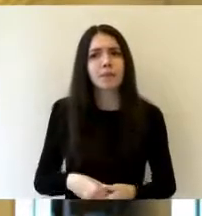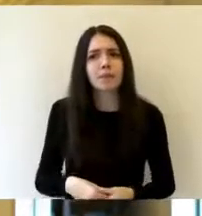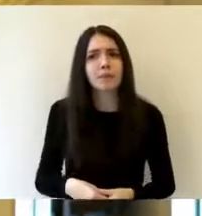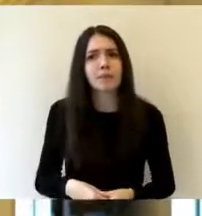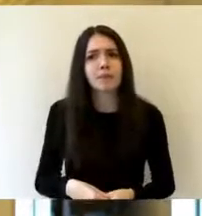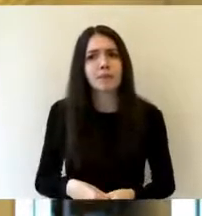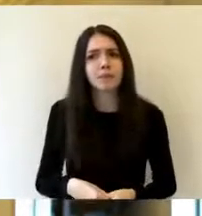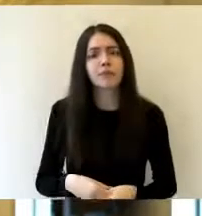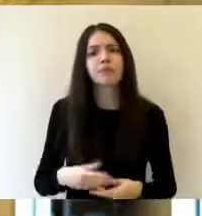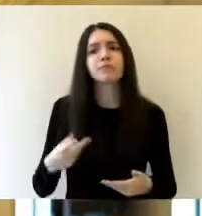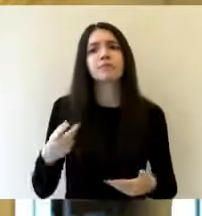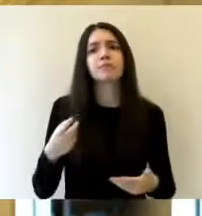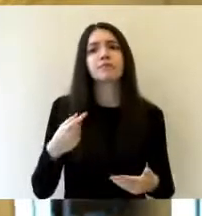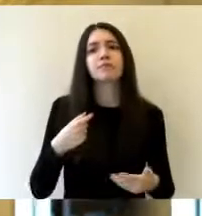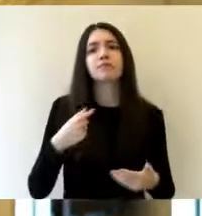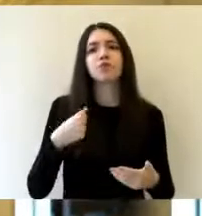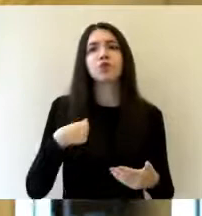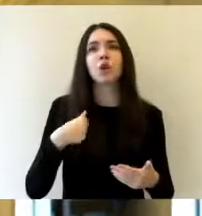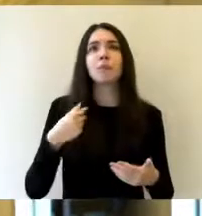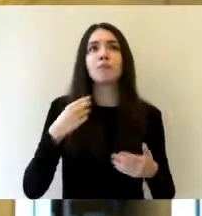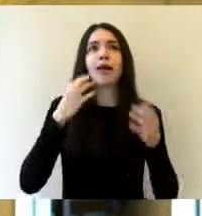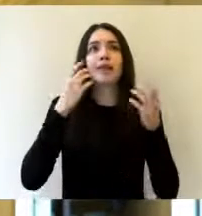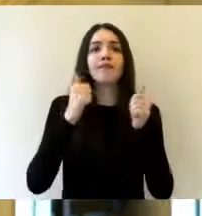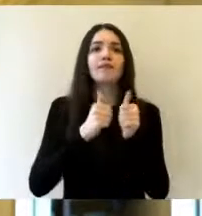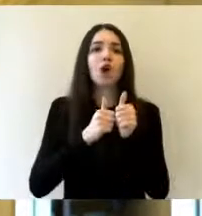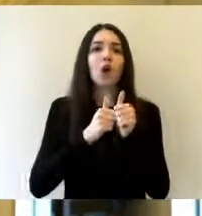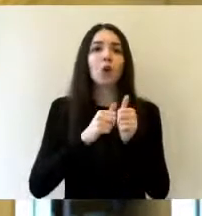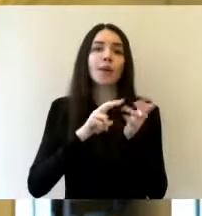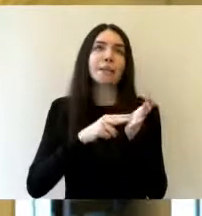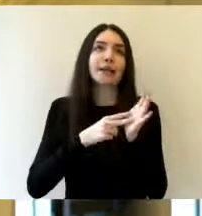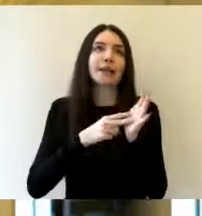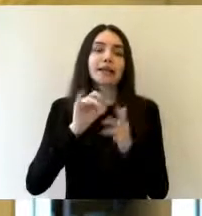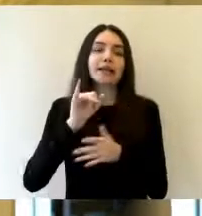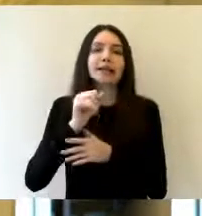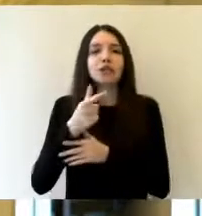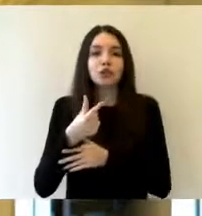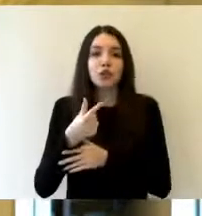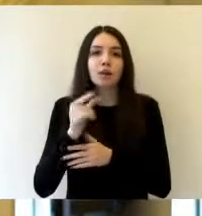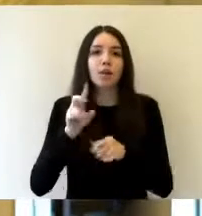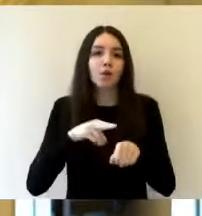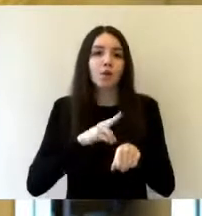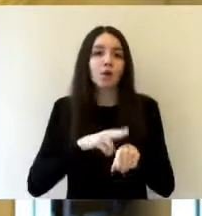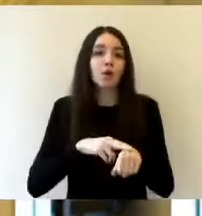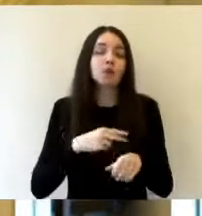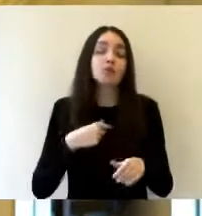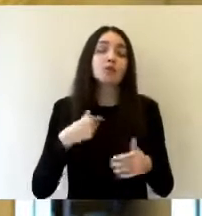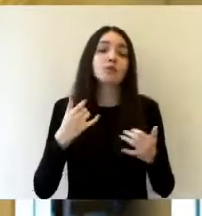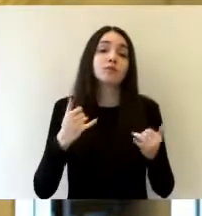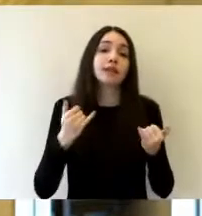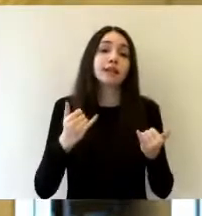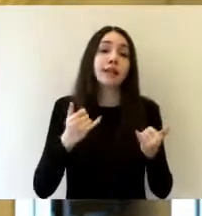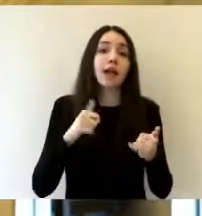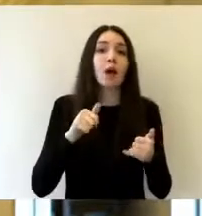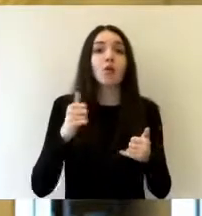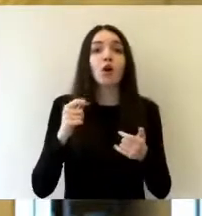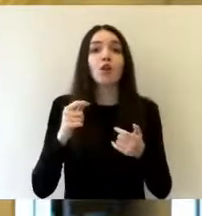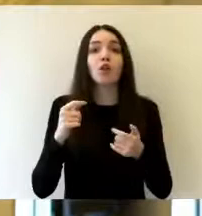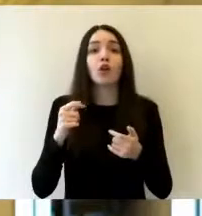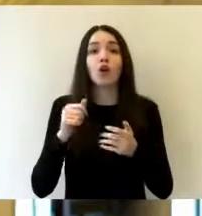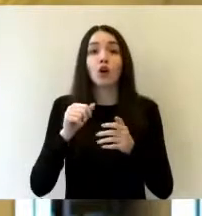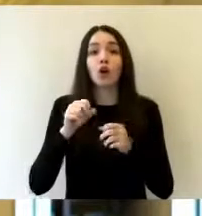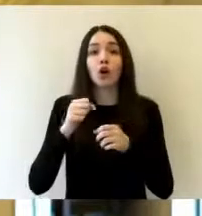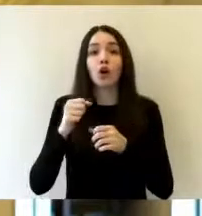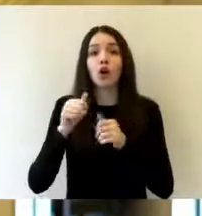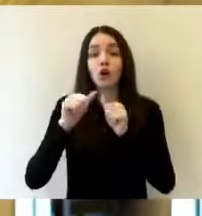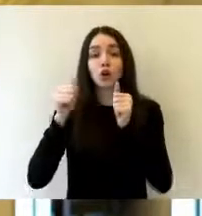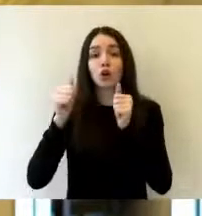we're thinking of things like Instagram and stuff. And so right now, I, myself and a few other sculptors, friends of mine, Alistair Thompson